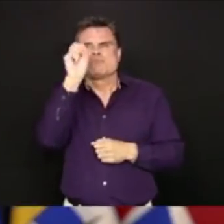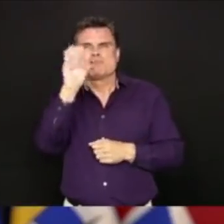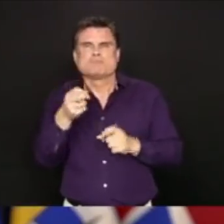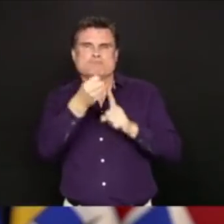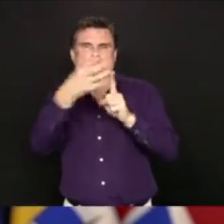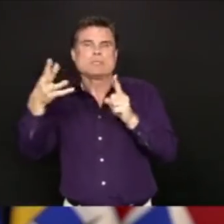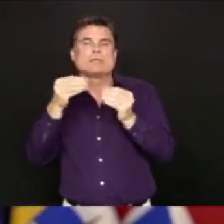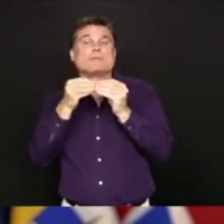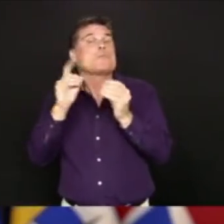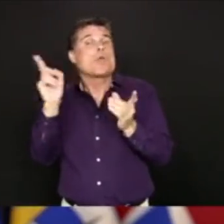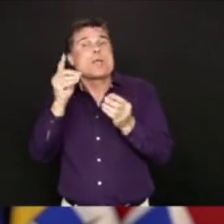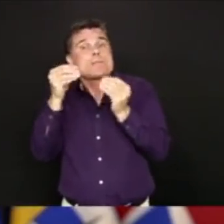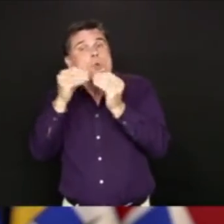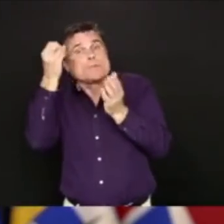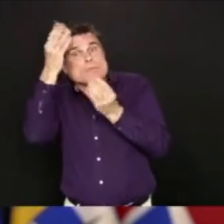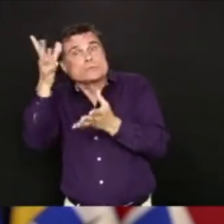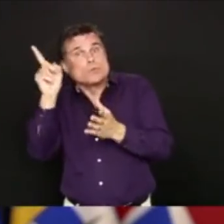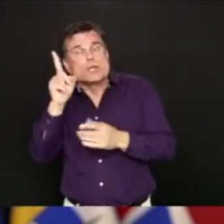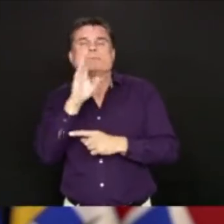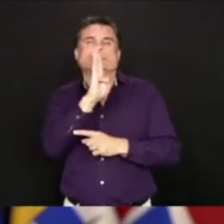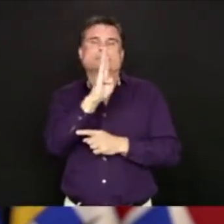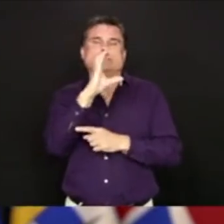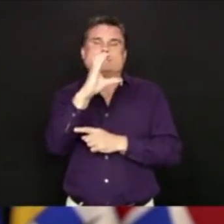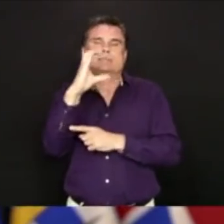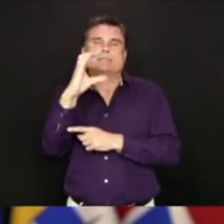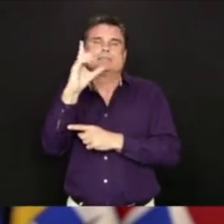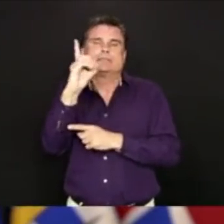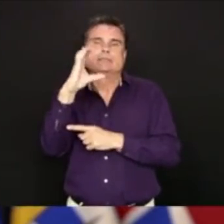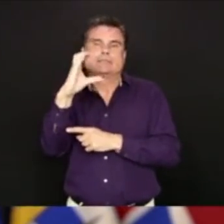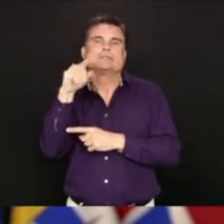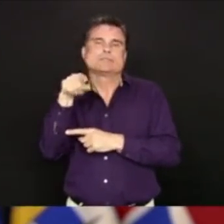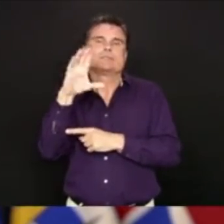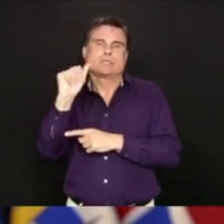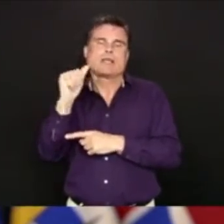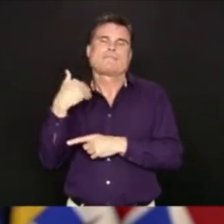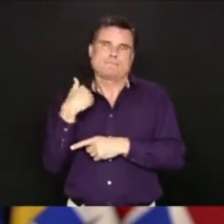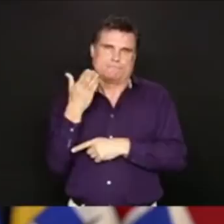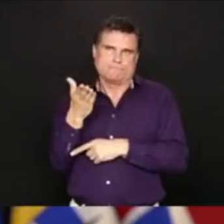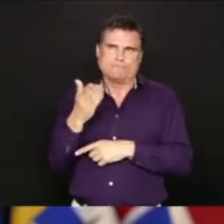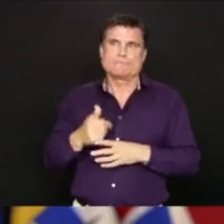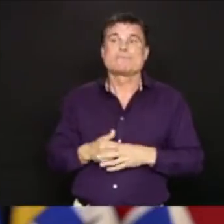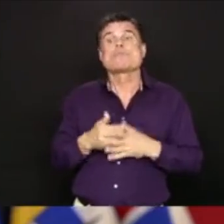with Victim Link BC. You can call